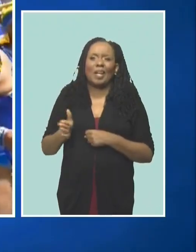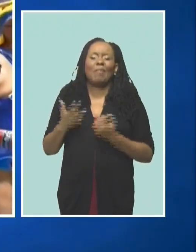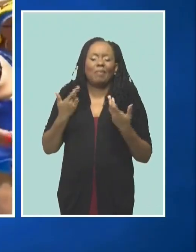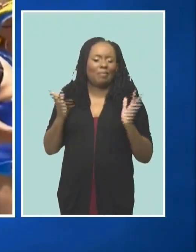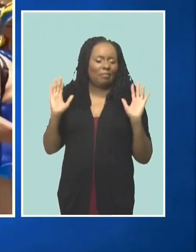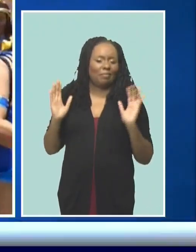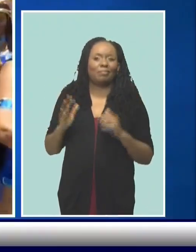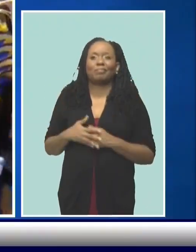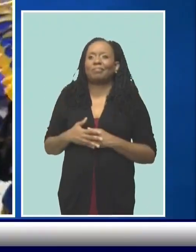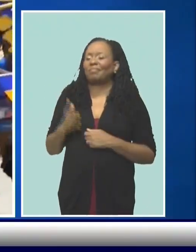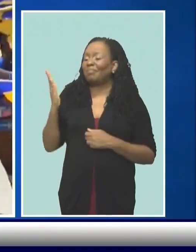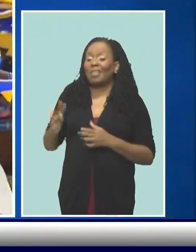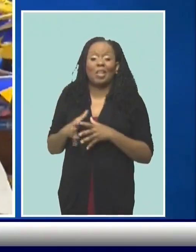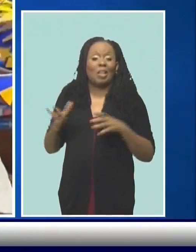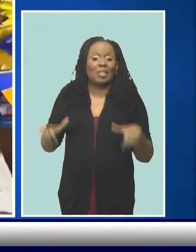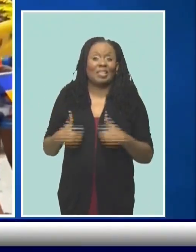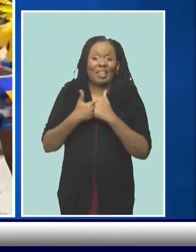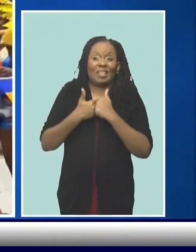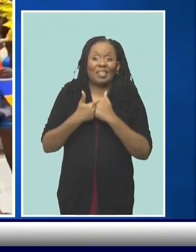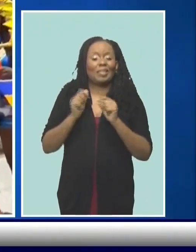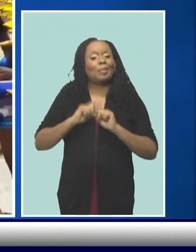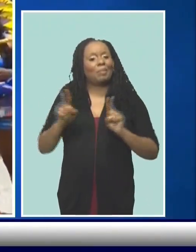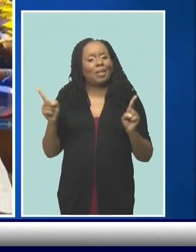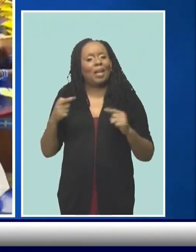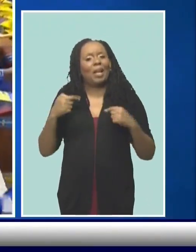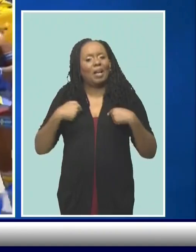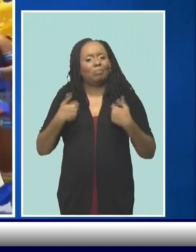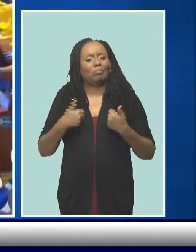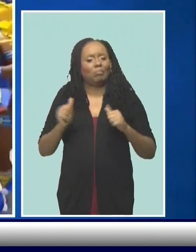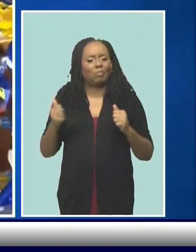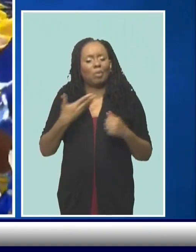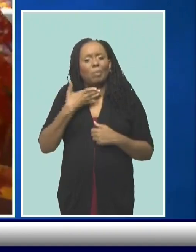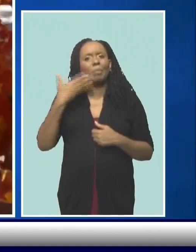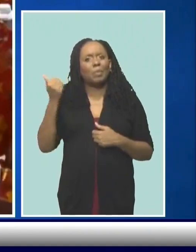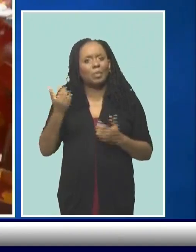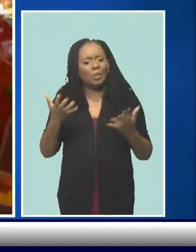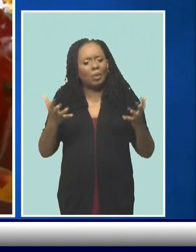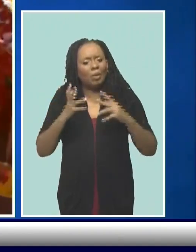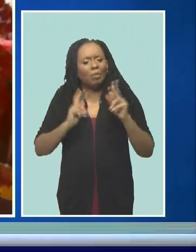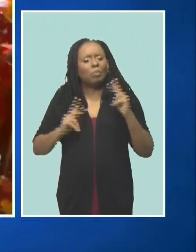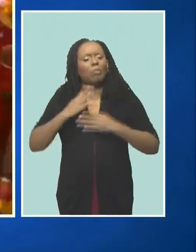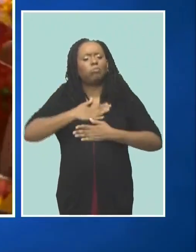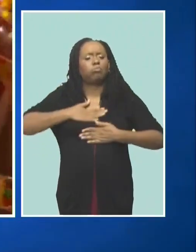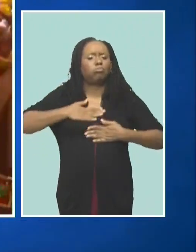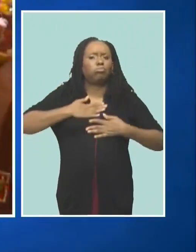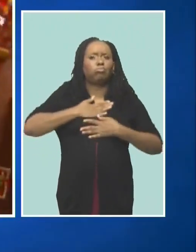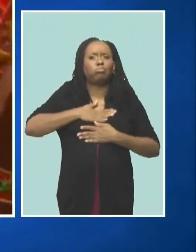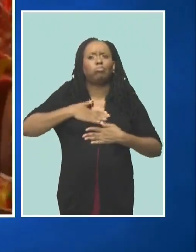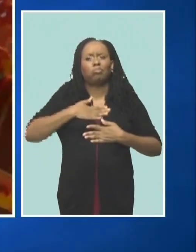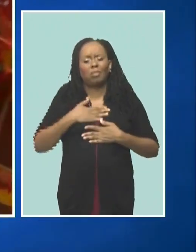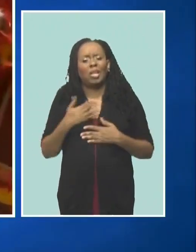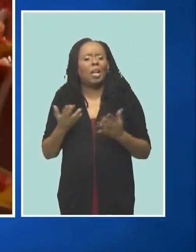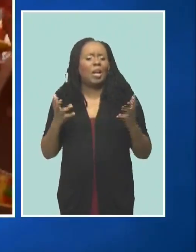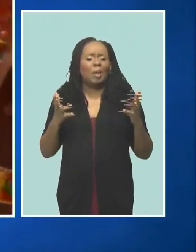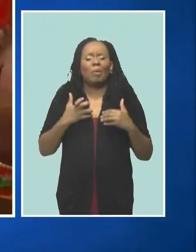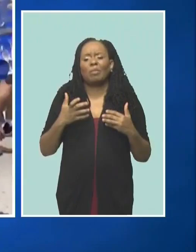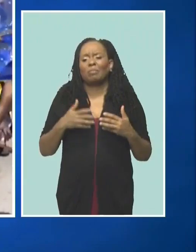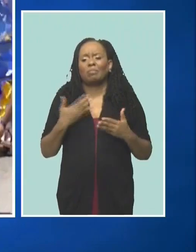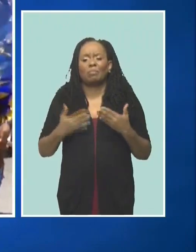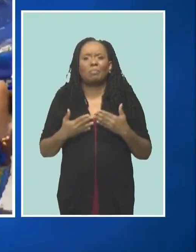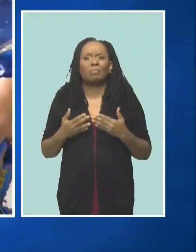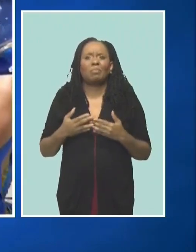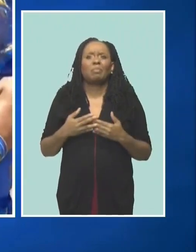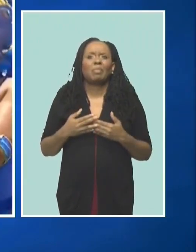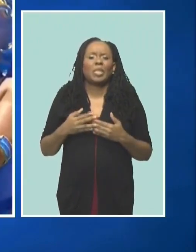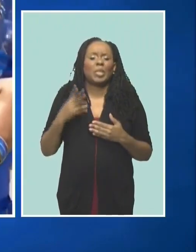here. I'm doing my best, and I want my people to enjoy themselves thoroughly. I want to do this for the next 2 years, which it would be